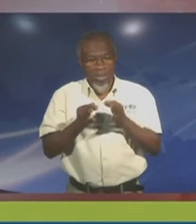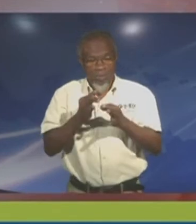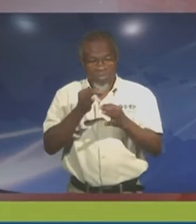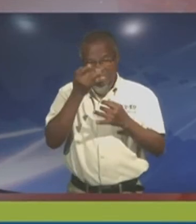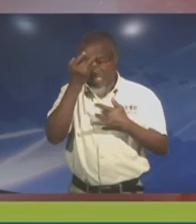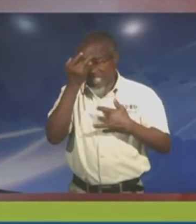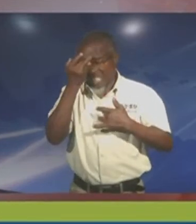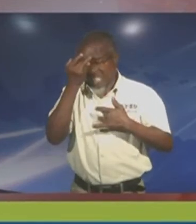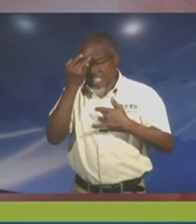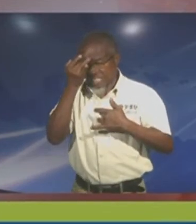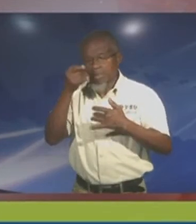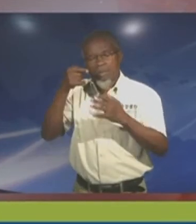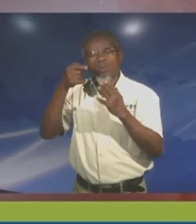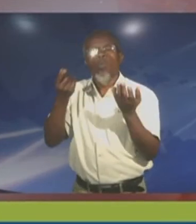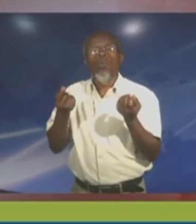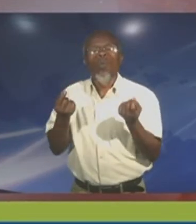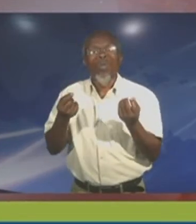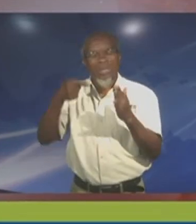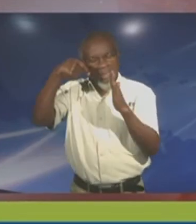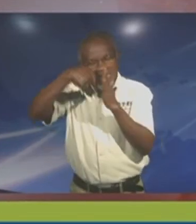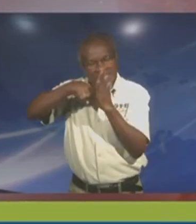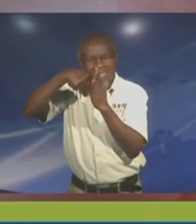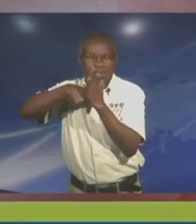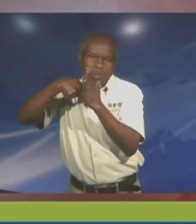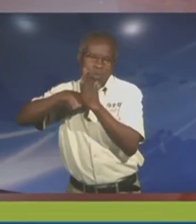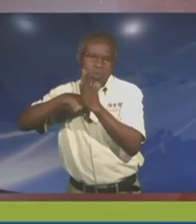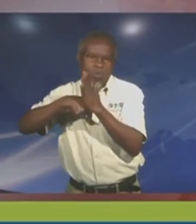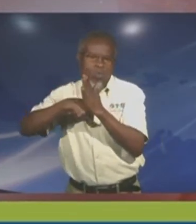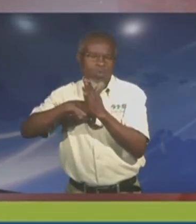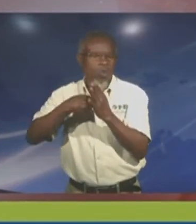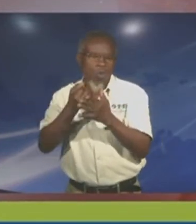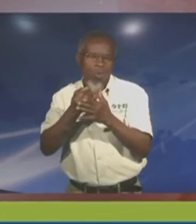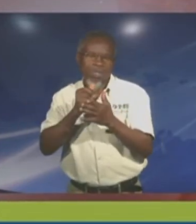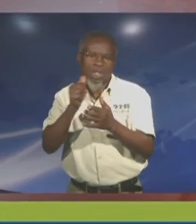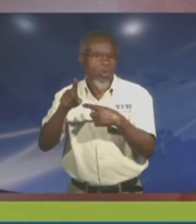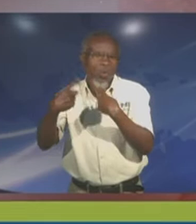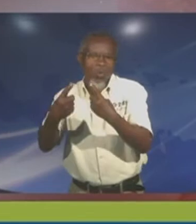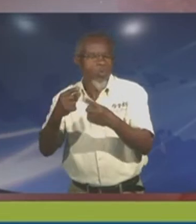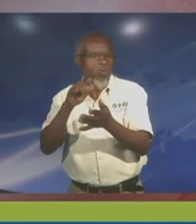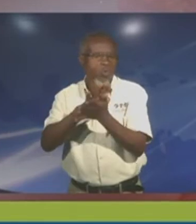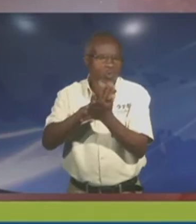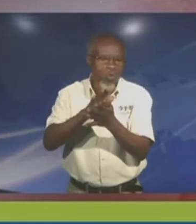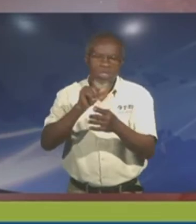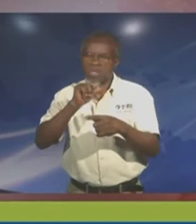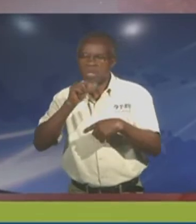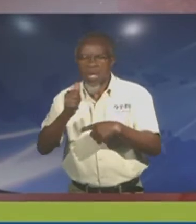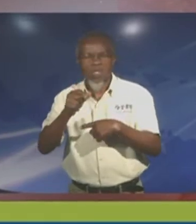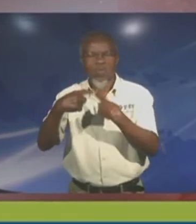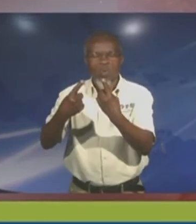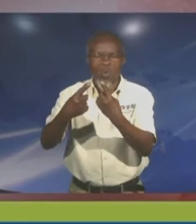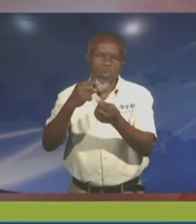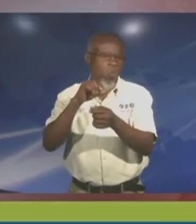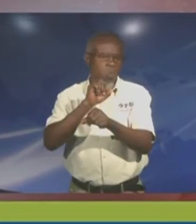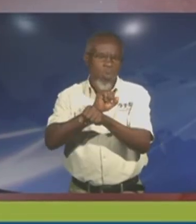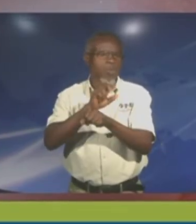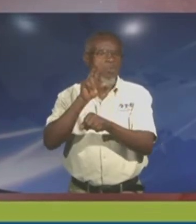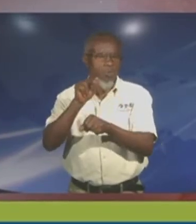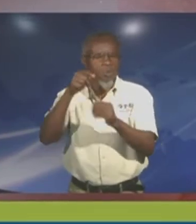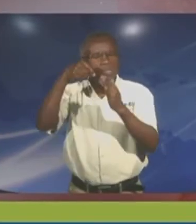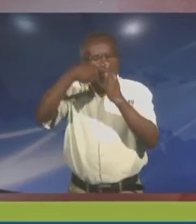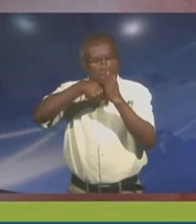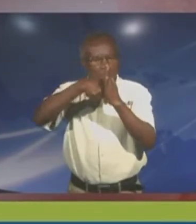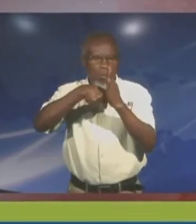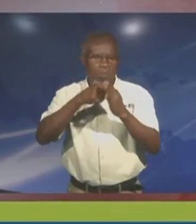school when ill. All of these things are going to help to reduce the burden on the system of increasing cases. And most